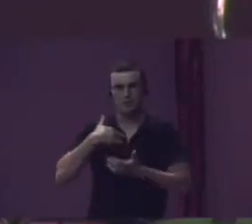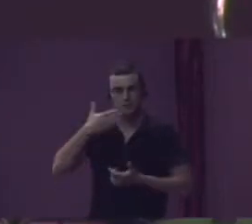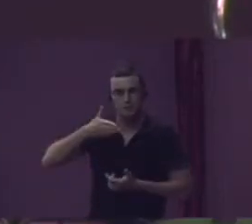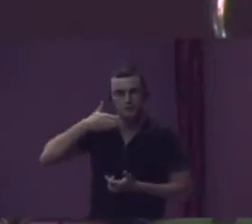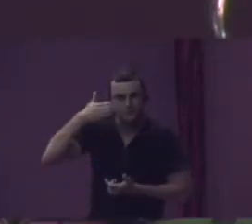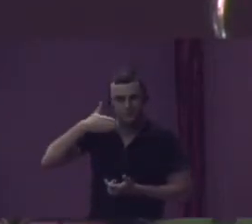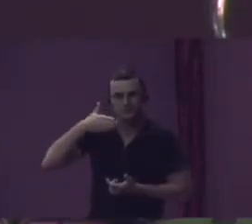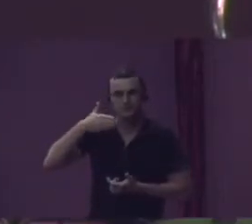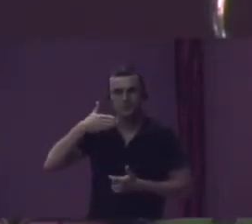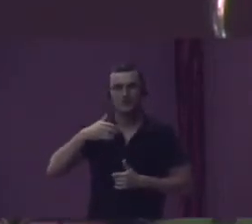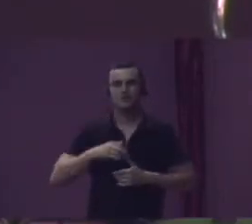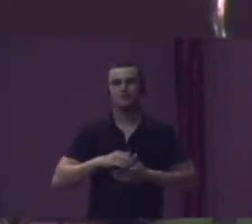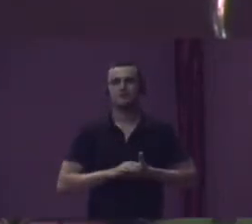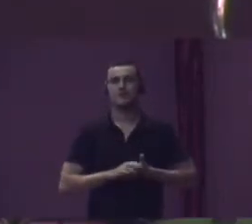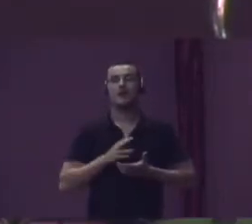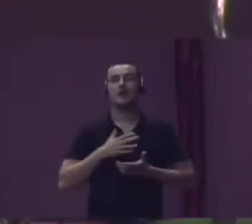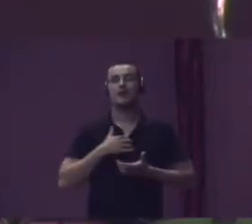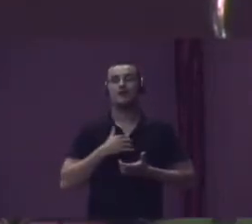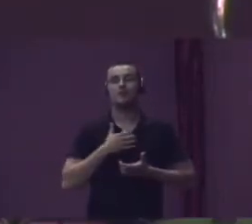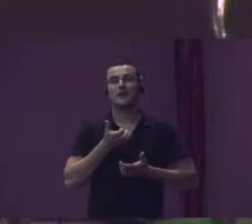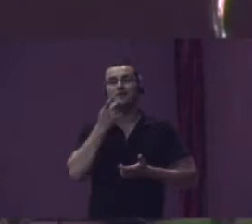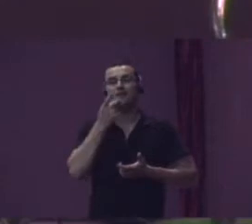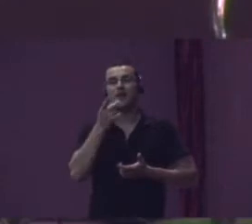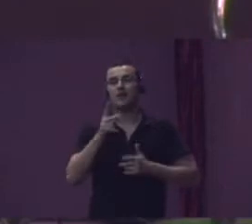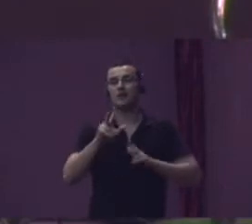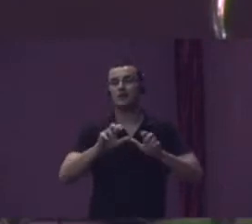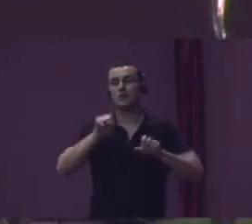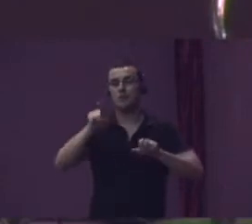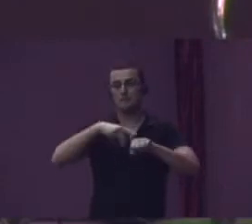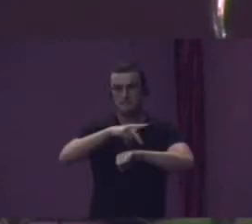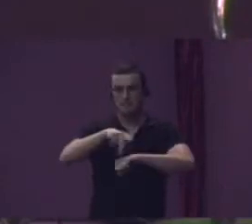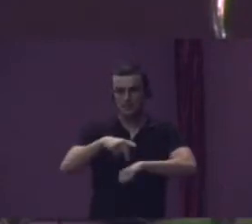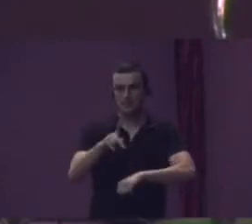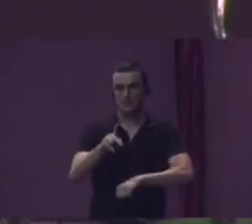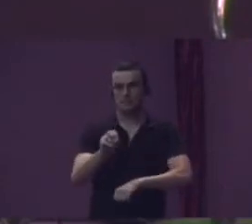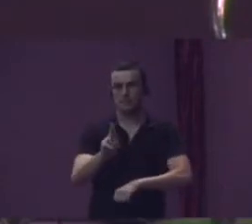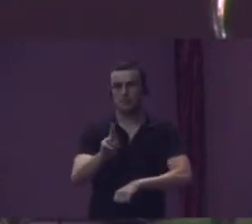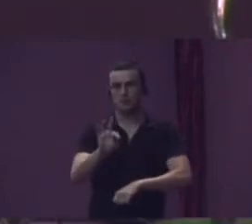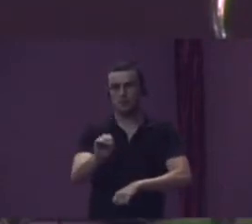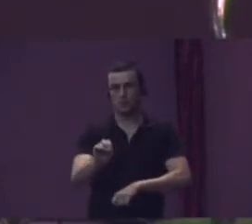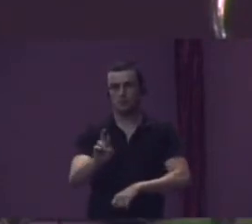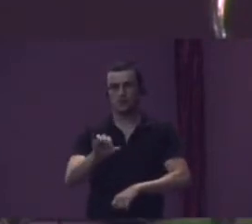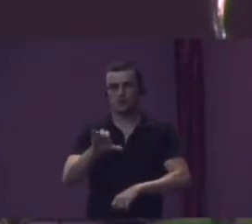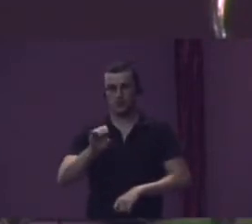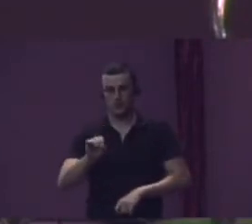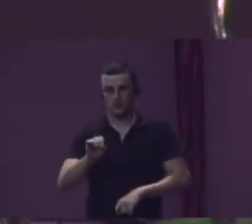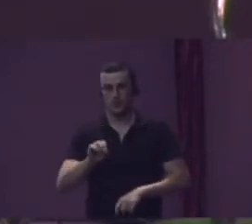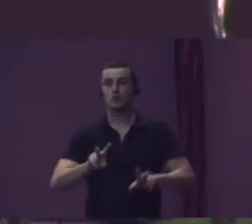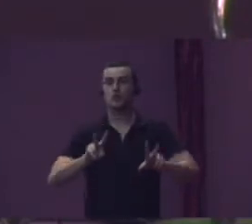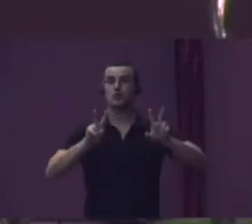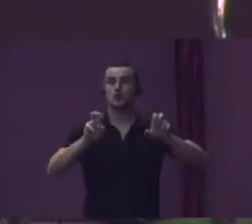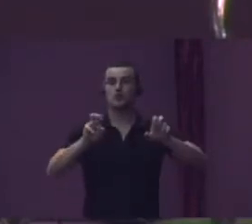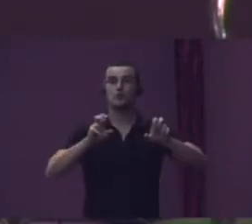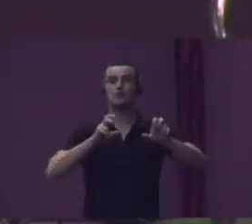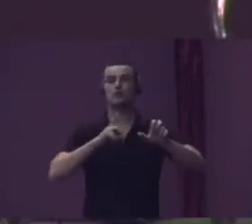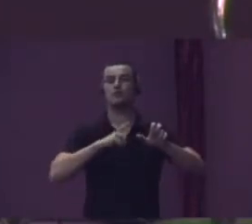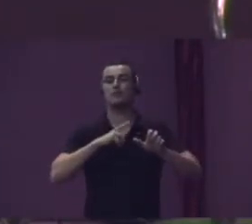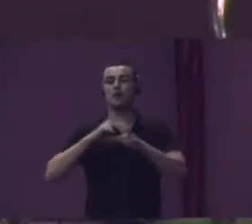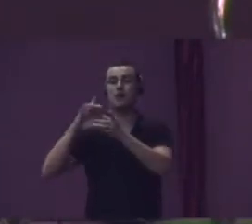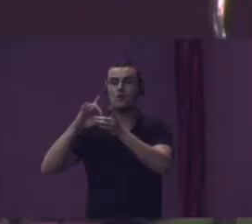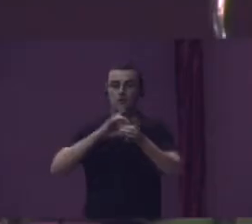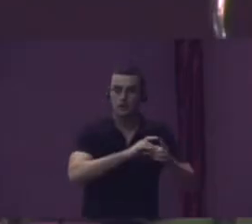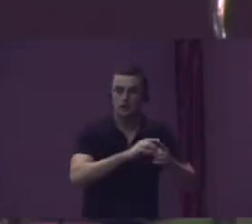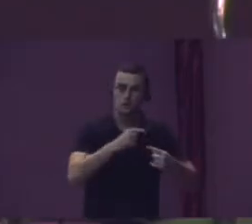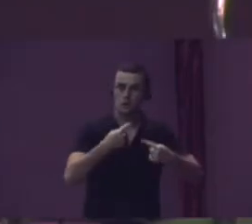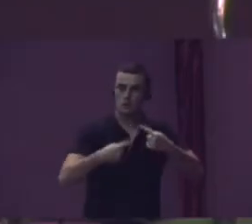Puerto Rico, in terms of its social, cultural, and historical context, falls within Latin America, but it's been a part of the